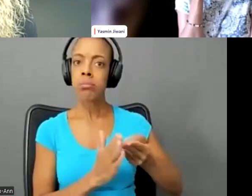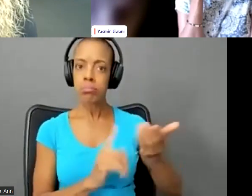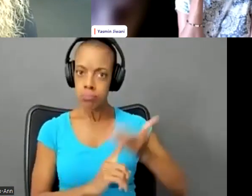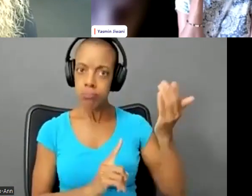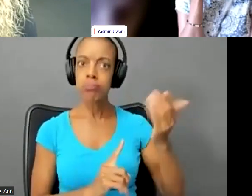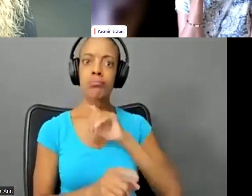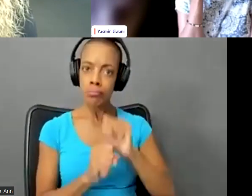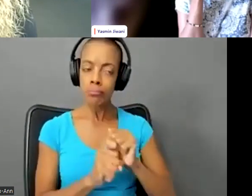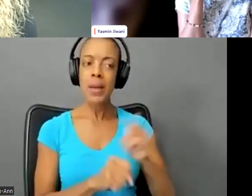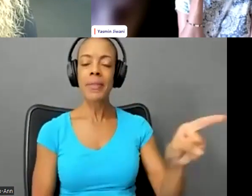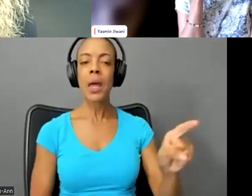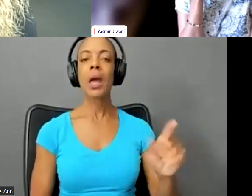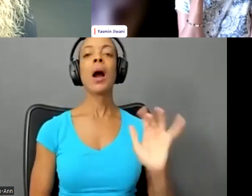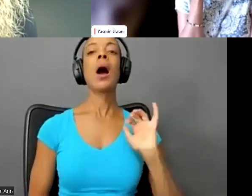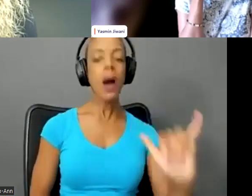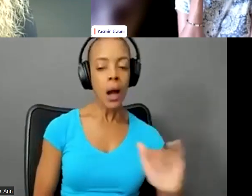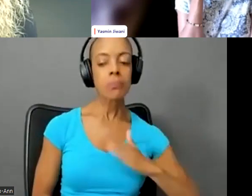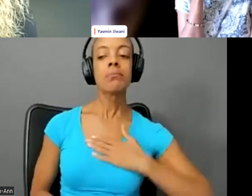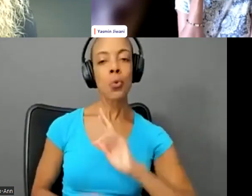to respond in kind.